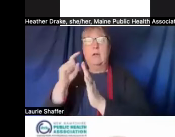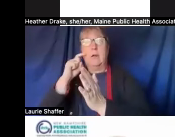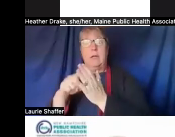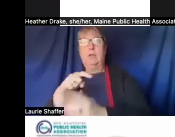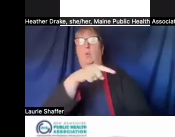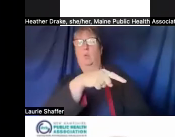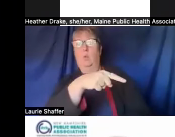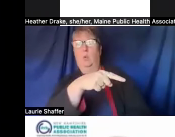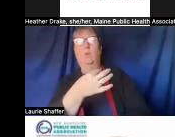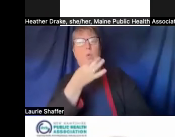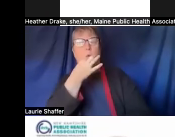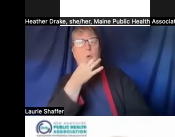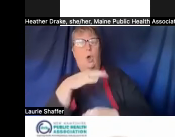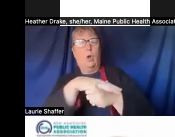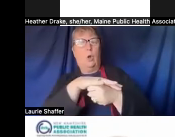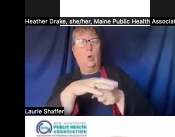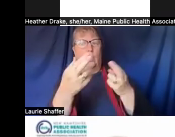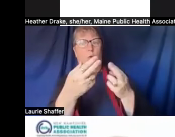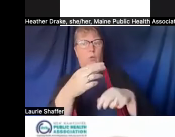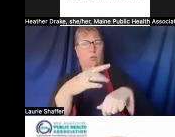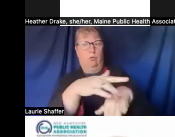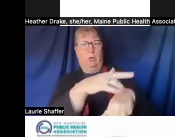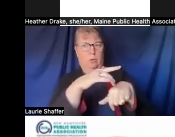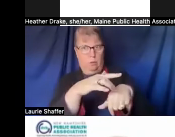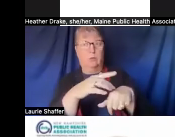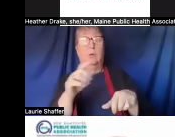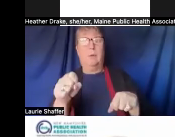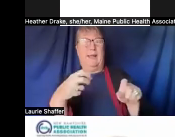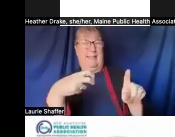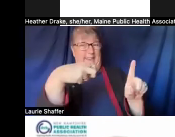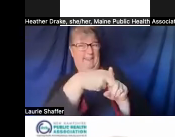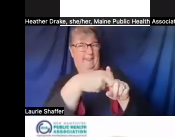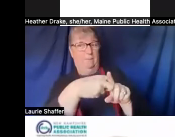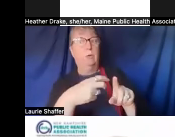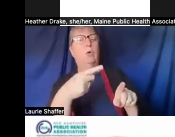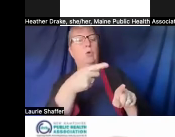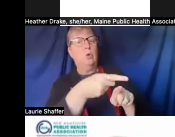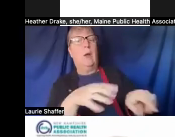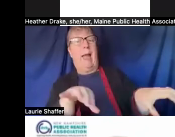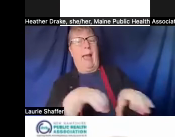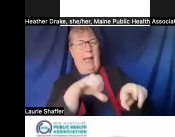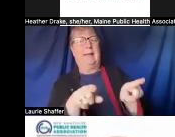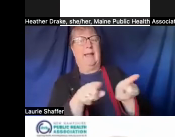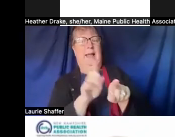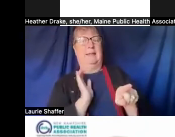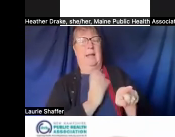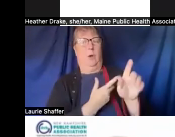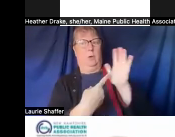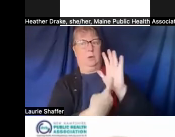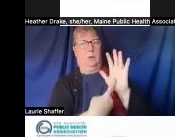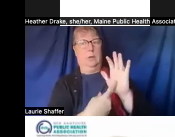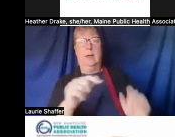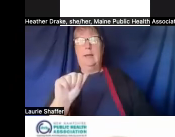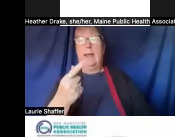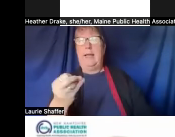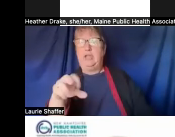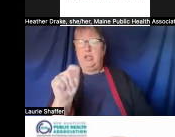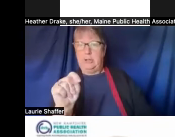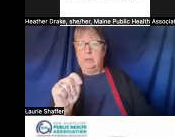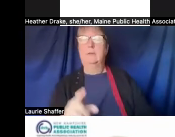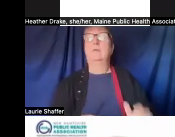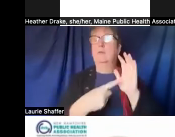resource, so the state can also request that the local health officer act as their agent in different situations. So for example, health officers